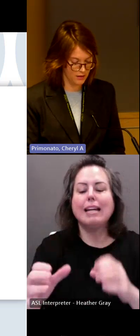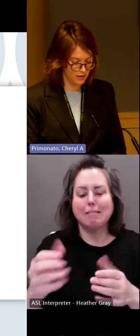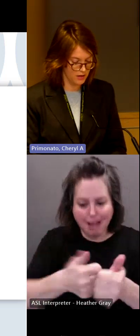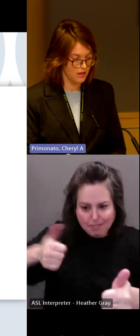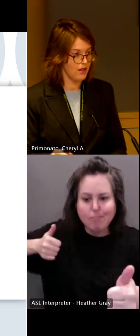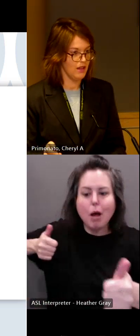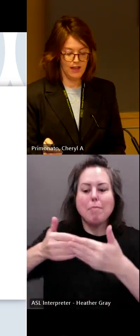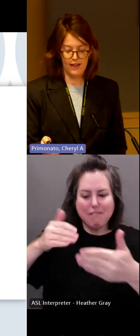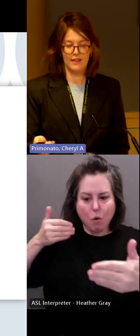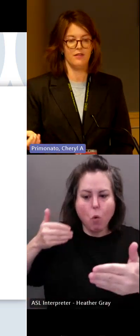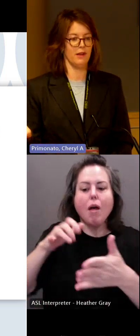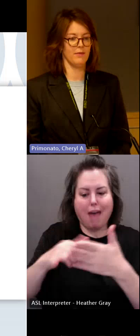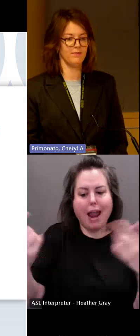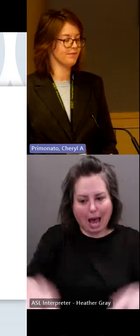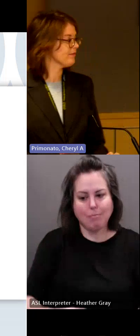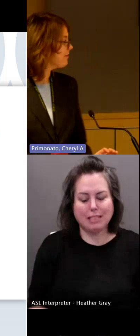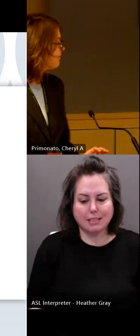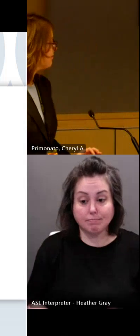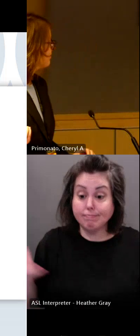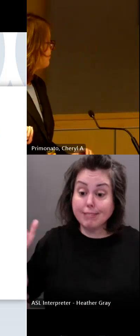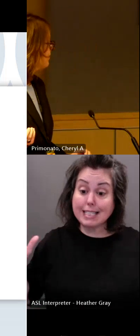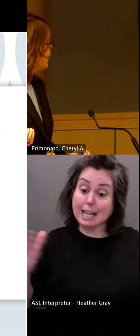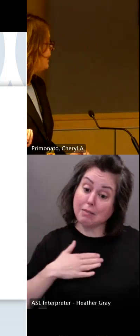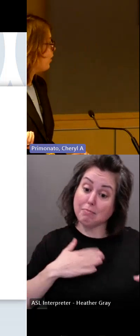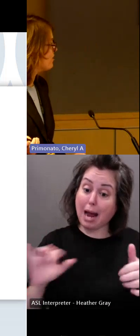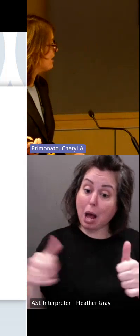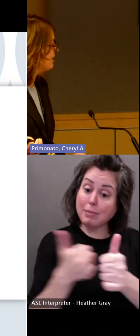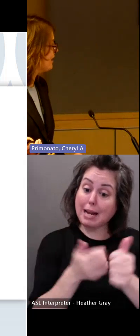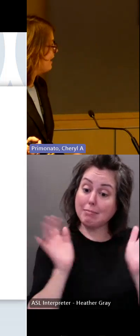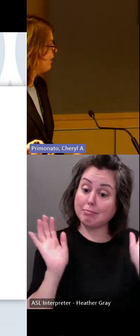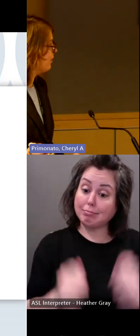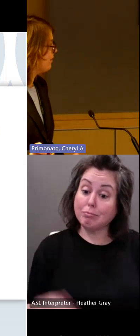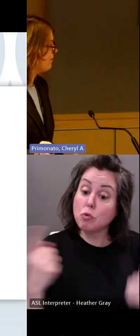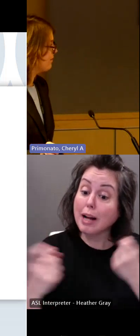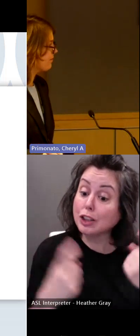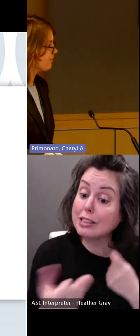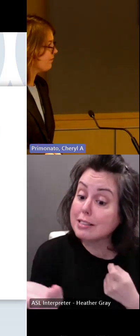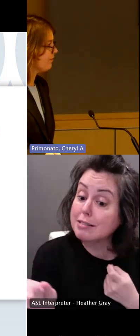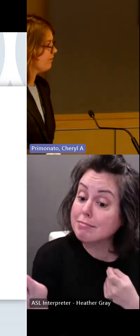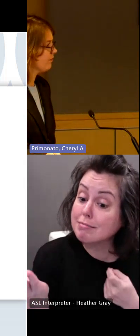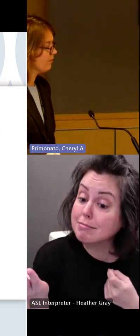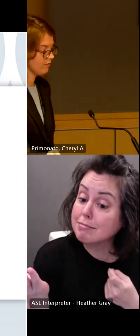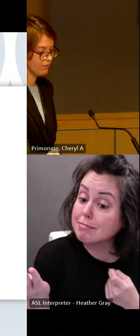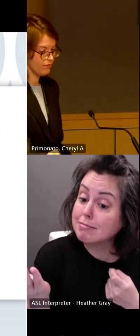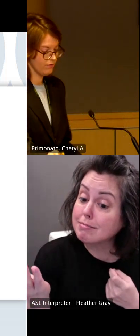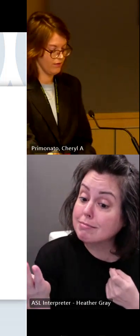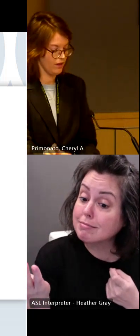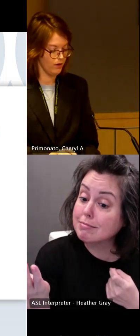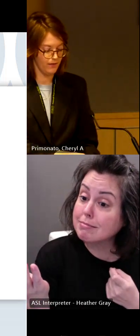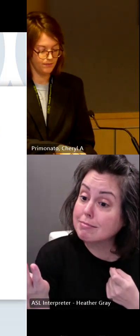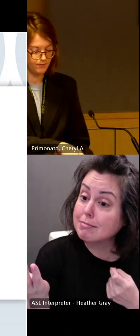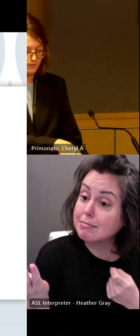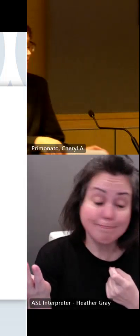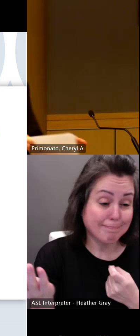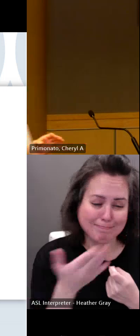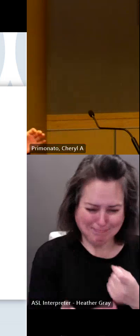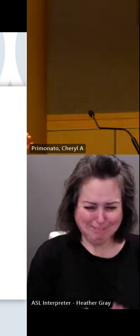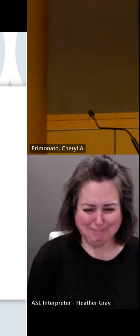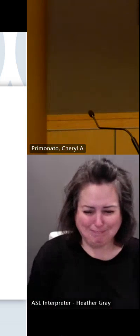that time. And that's it for me. Any questions? Thank you. Any questions?